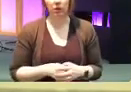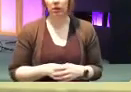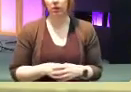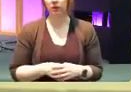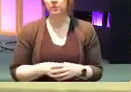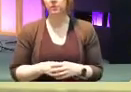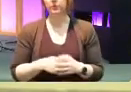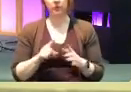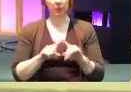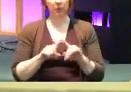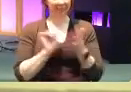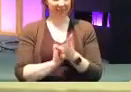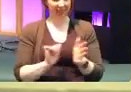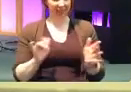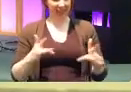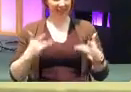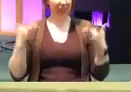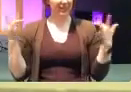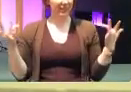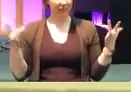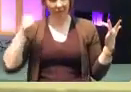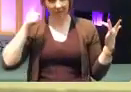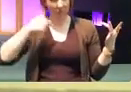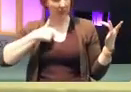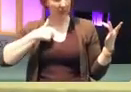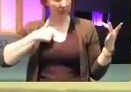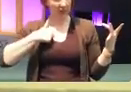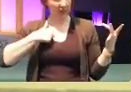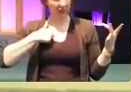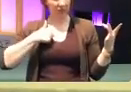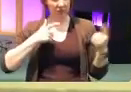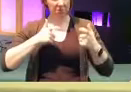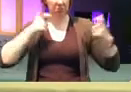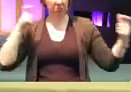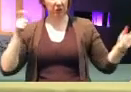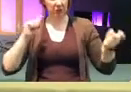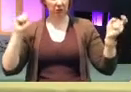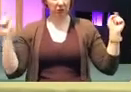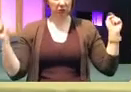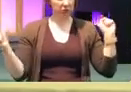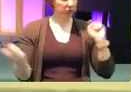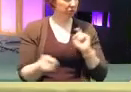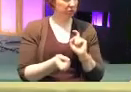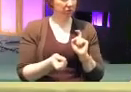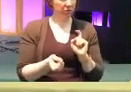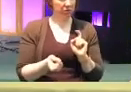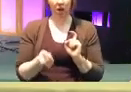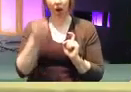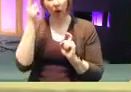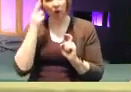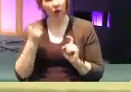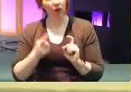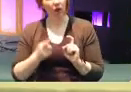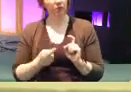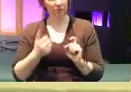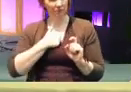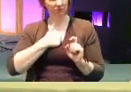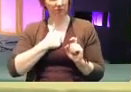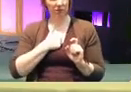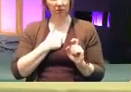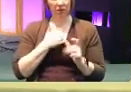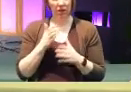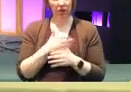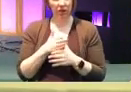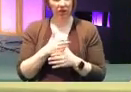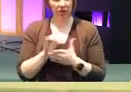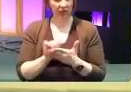But that event, again for me, was a significant turning point because I realized, you know what? And I shared this with